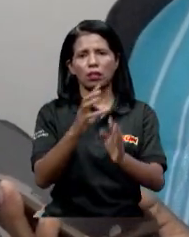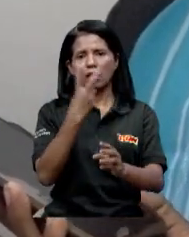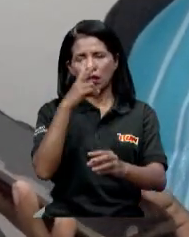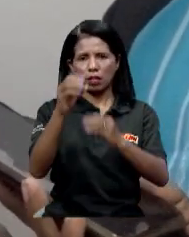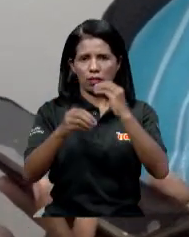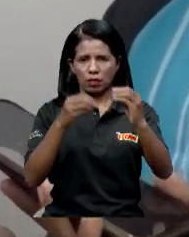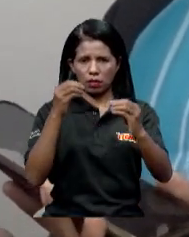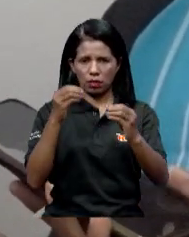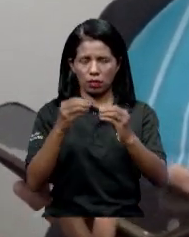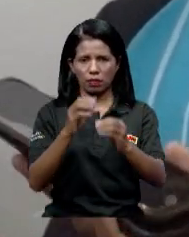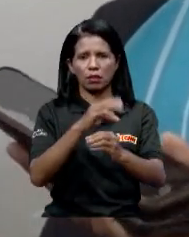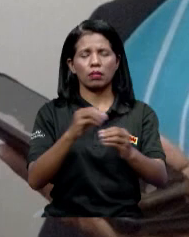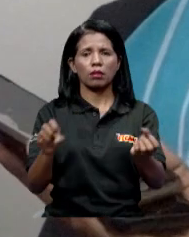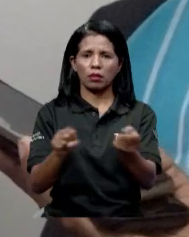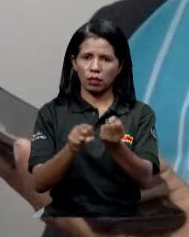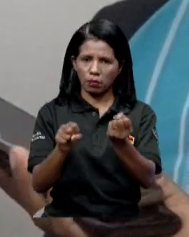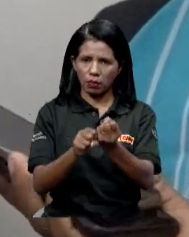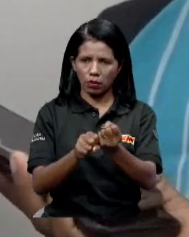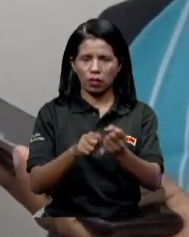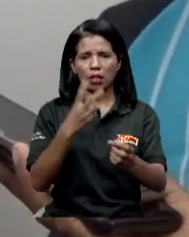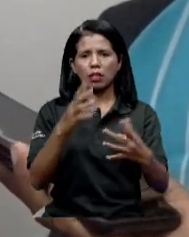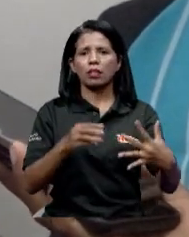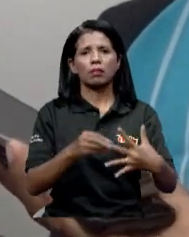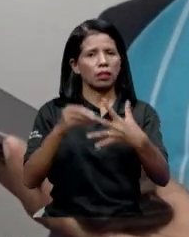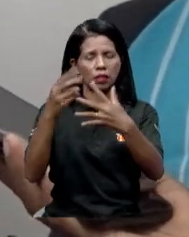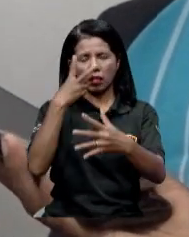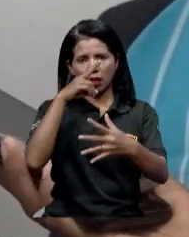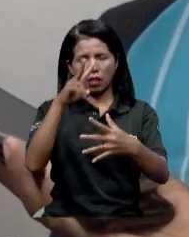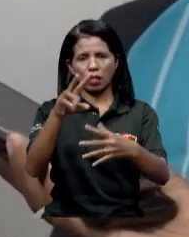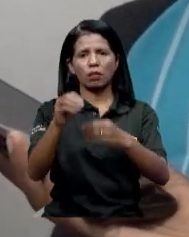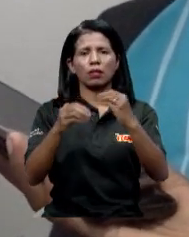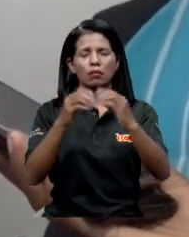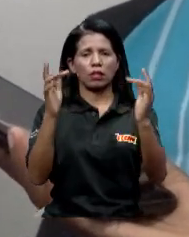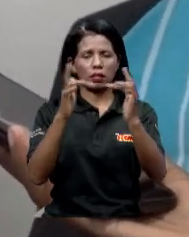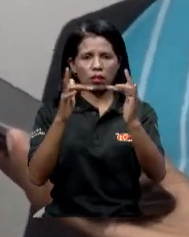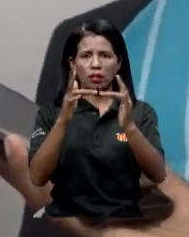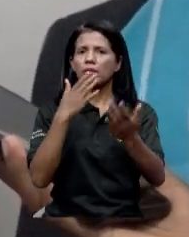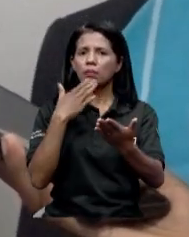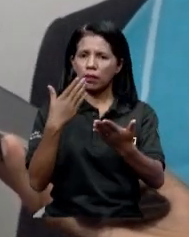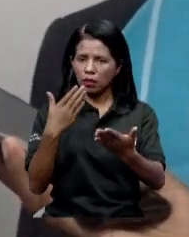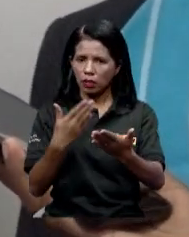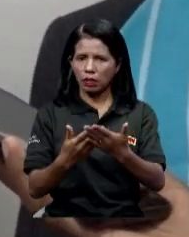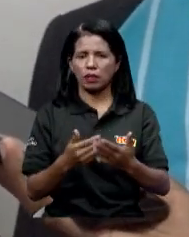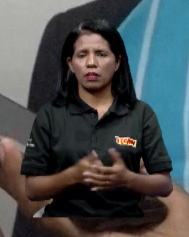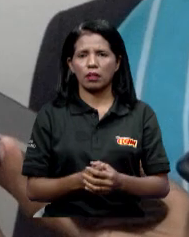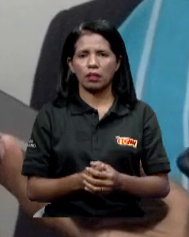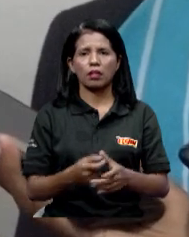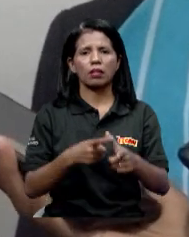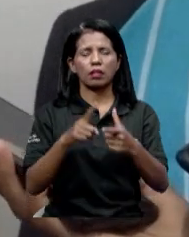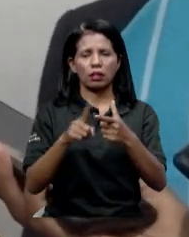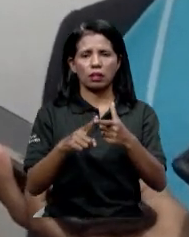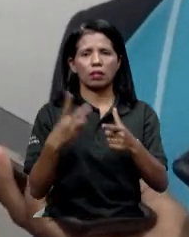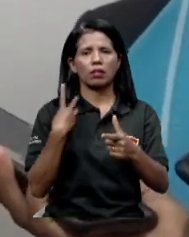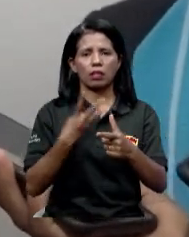on child rights reporting, especially ethical reporting on child rights issues, as well as another